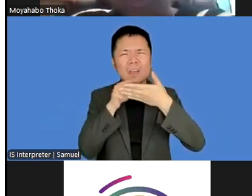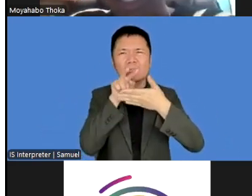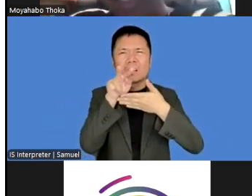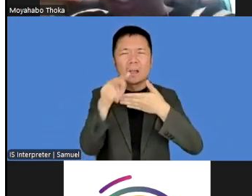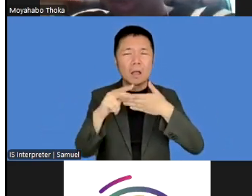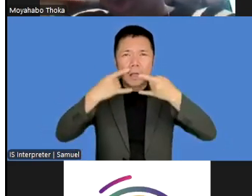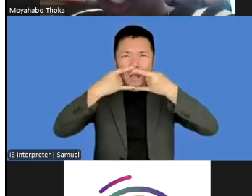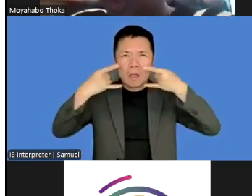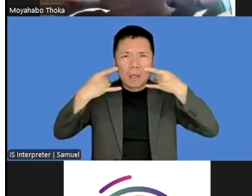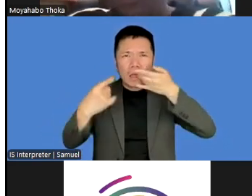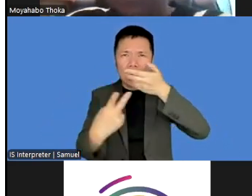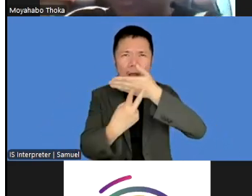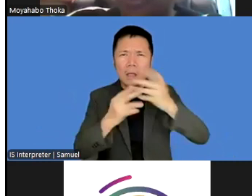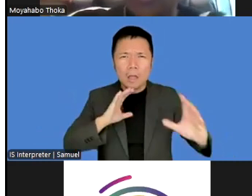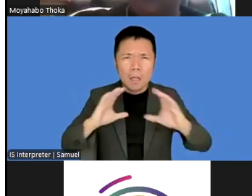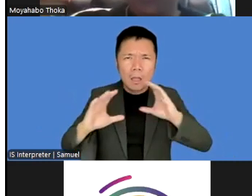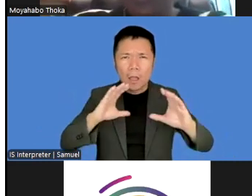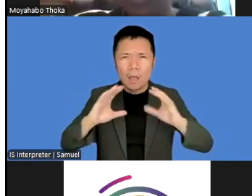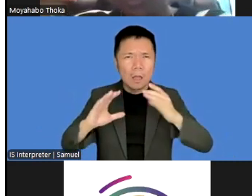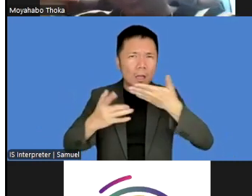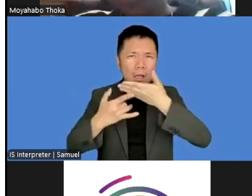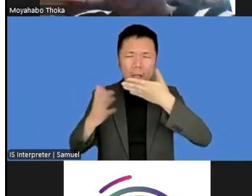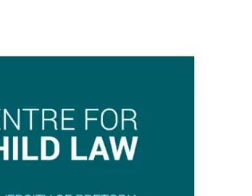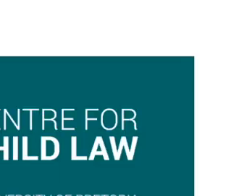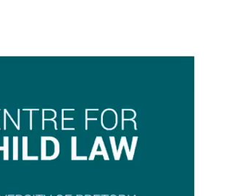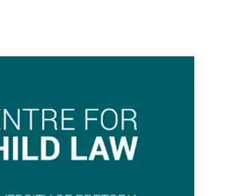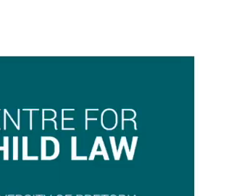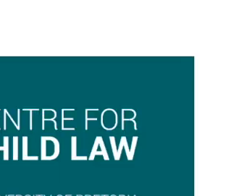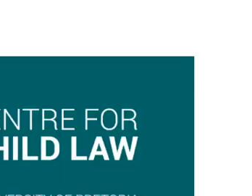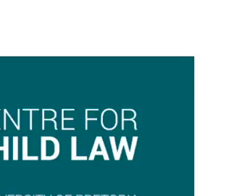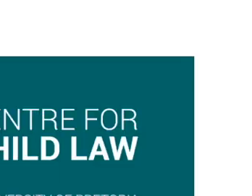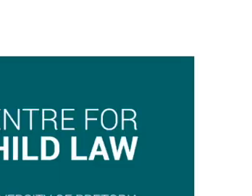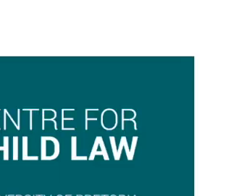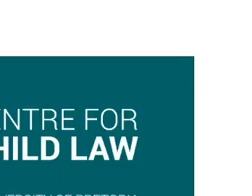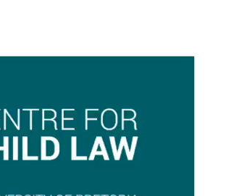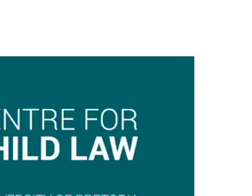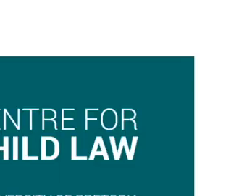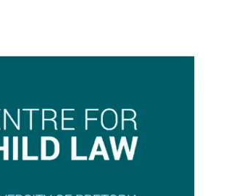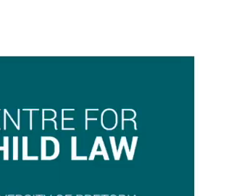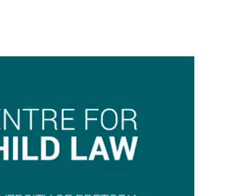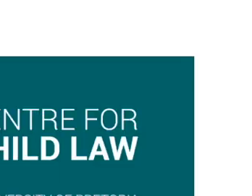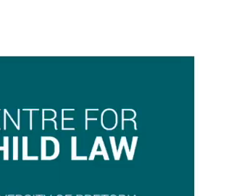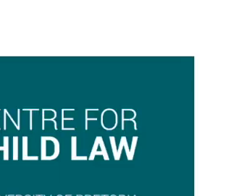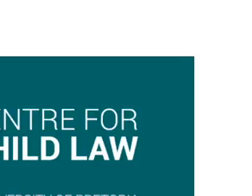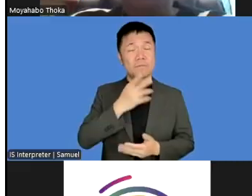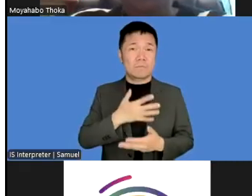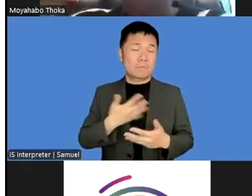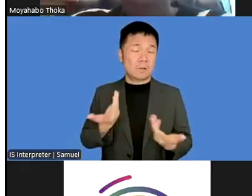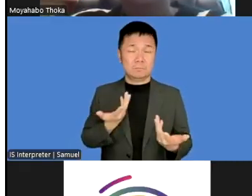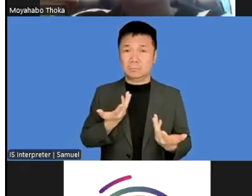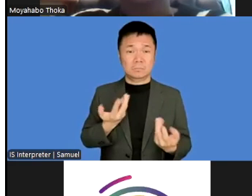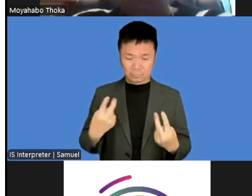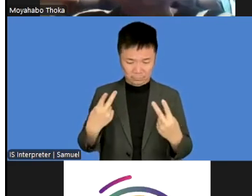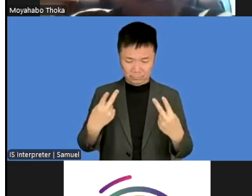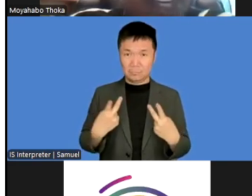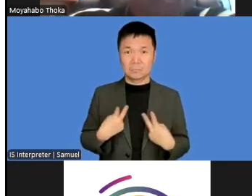were not really taken into consideration. Again, hence the need to actively participate and ensure that persons with